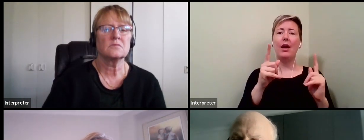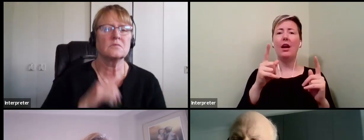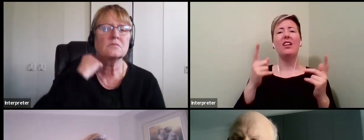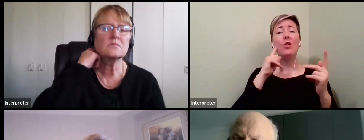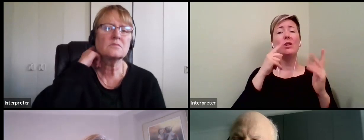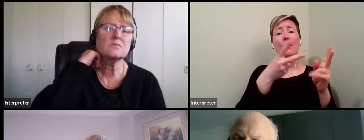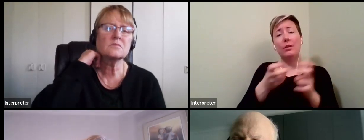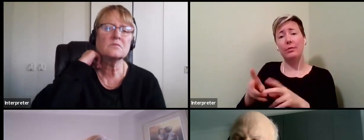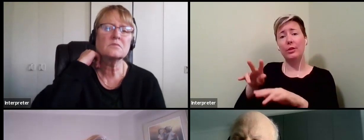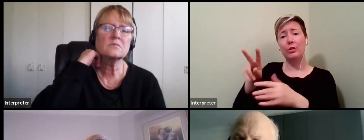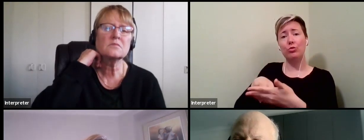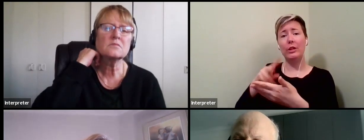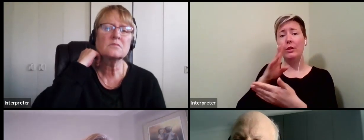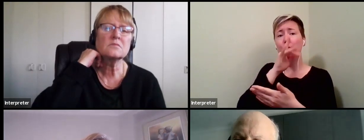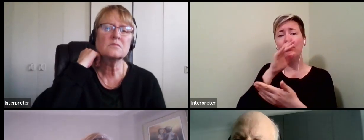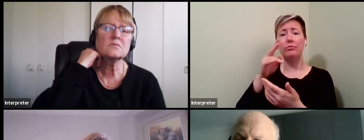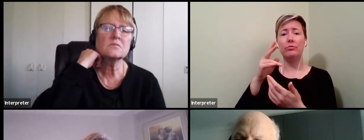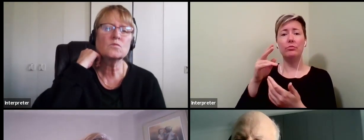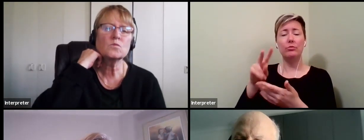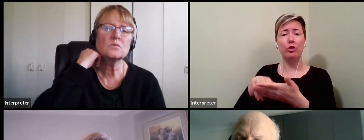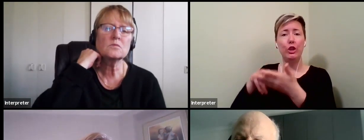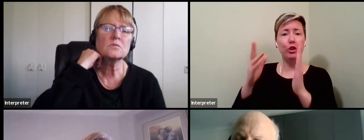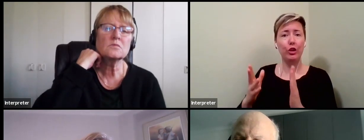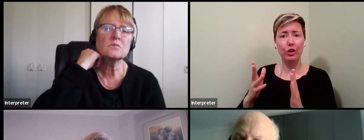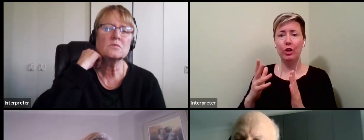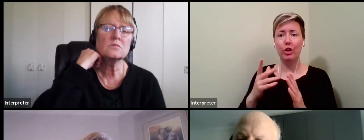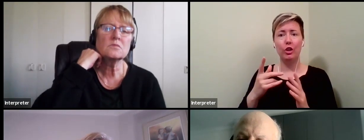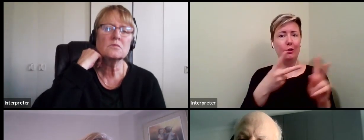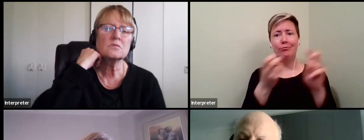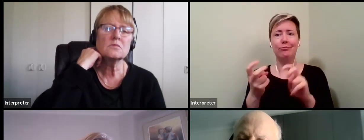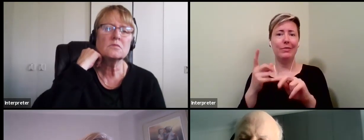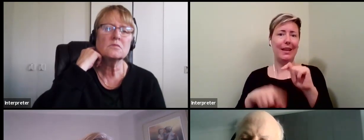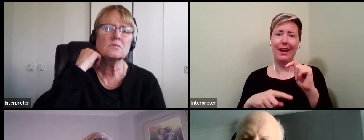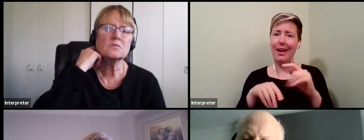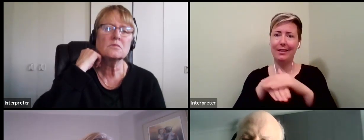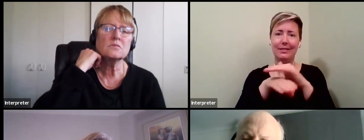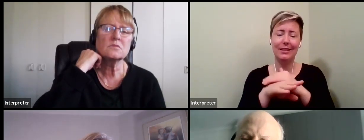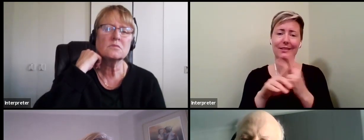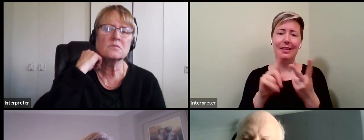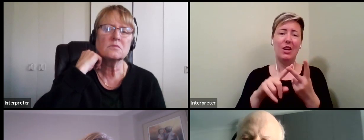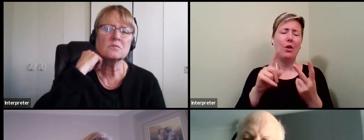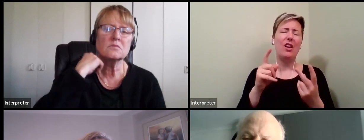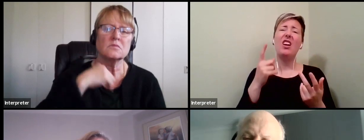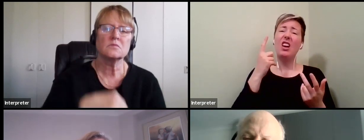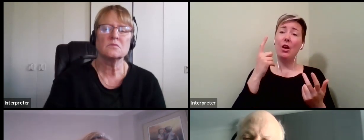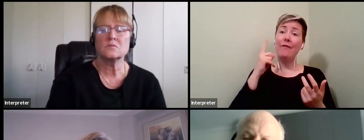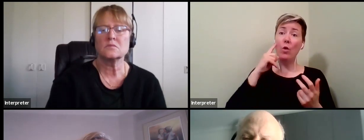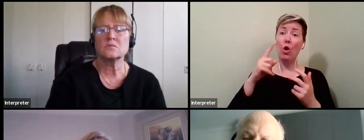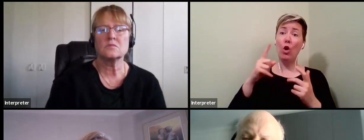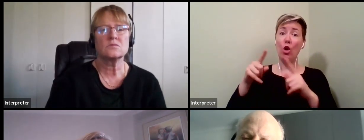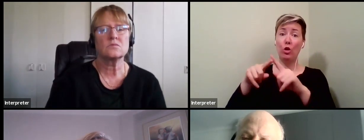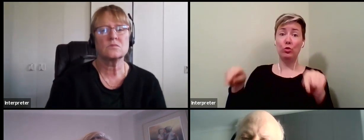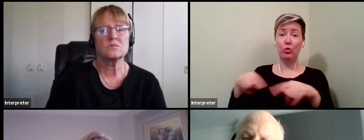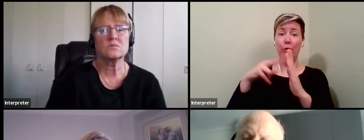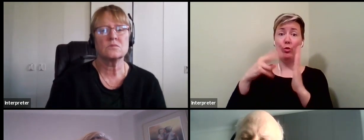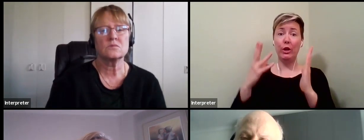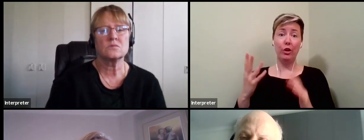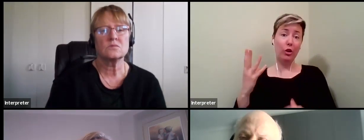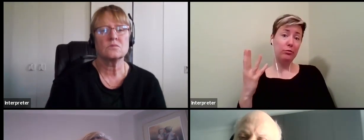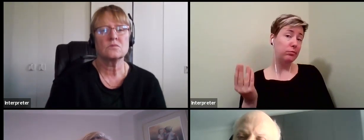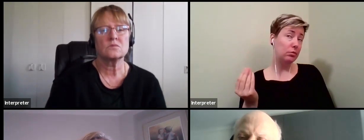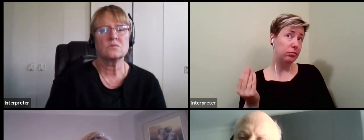or text-to-speech tool is going to be able to read it. You have to use standard fonts, you have to describe images. So there's a lot that